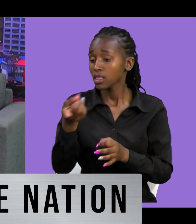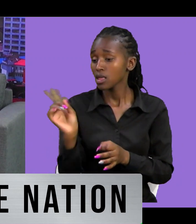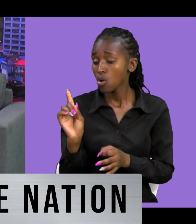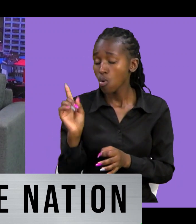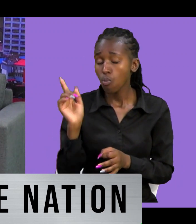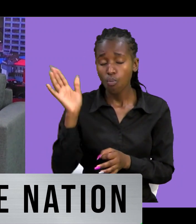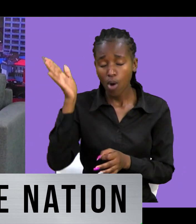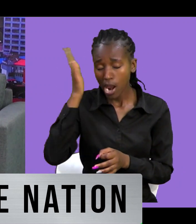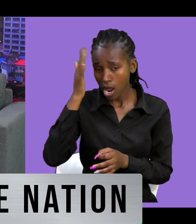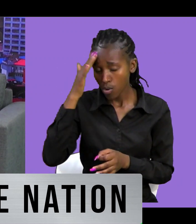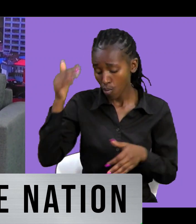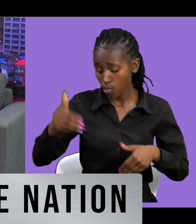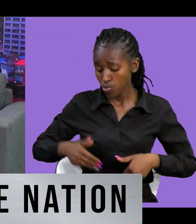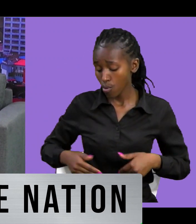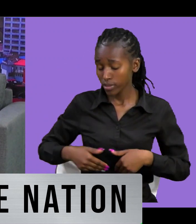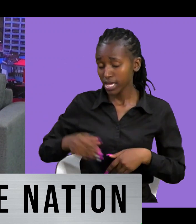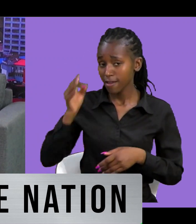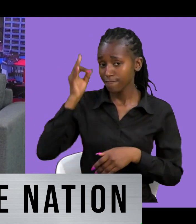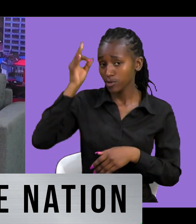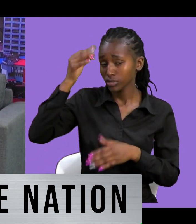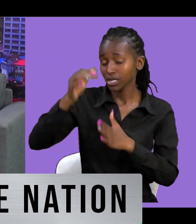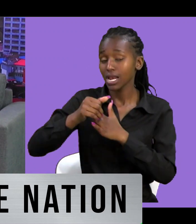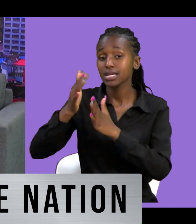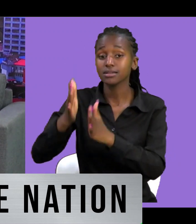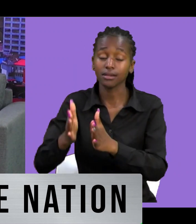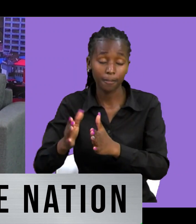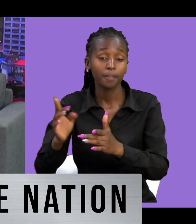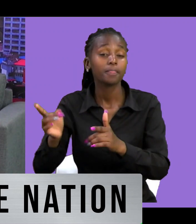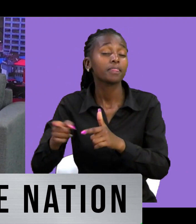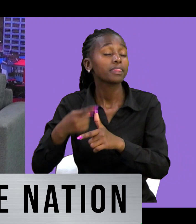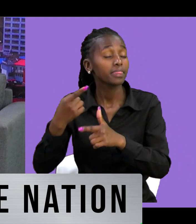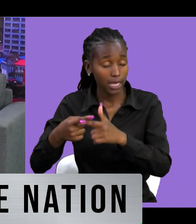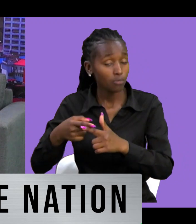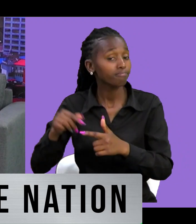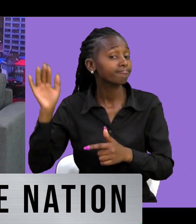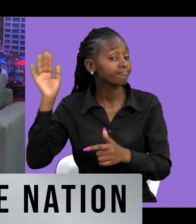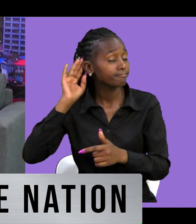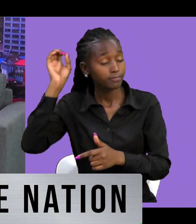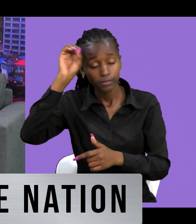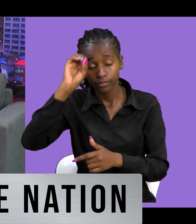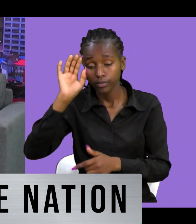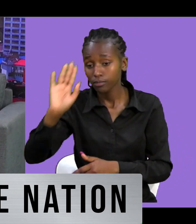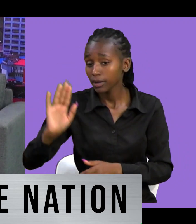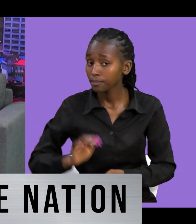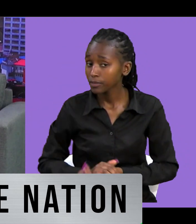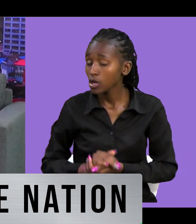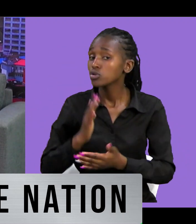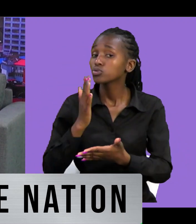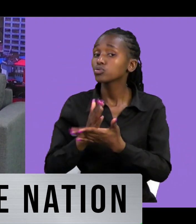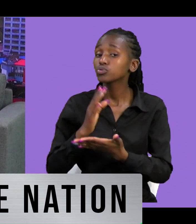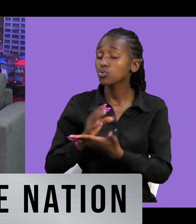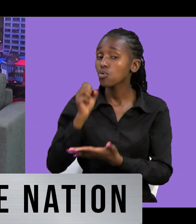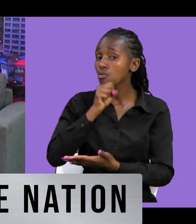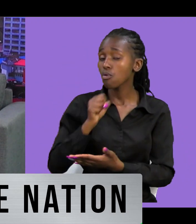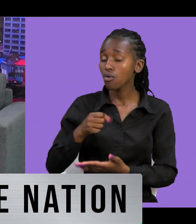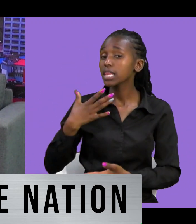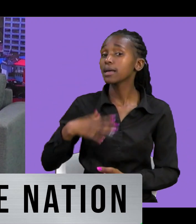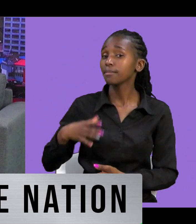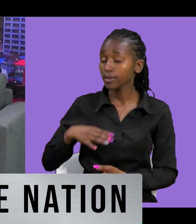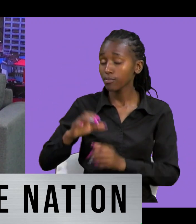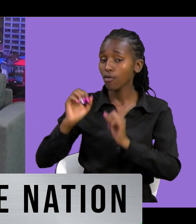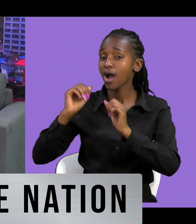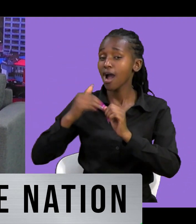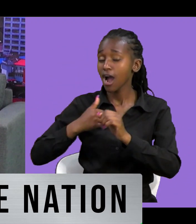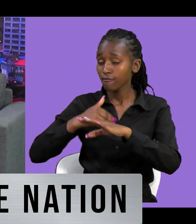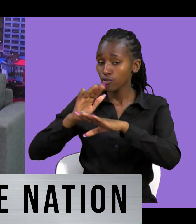the future leaders, where our opinion counts, because as much as we are, the mzee can see far. No, there's also a place where